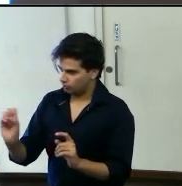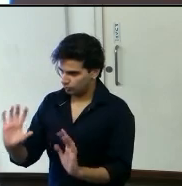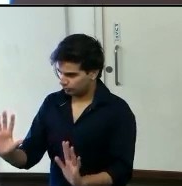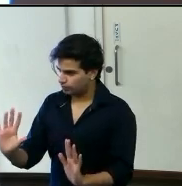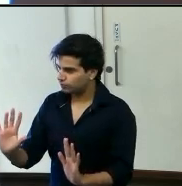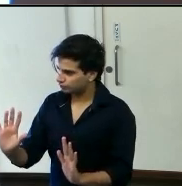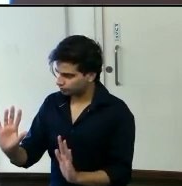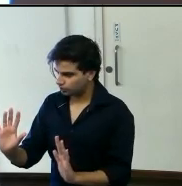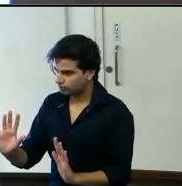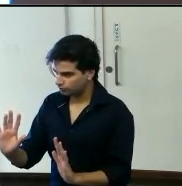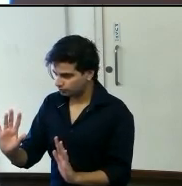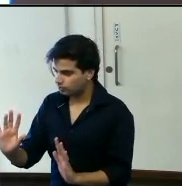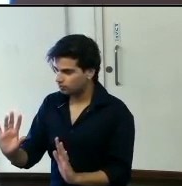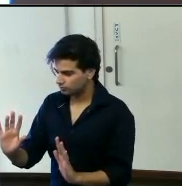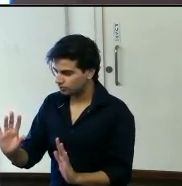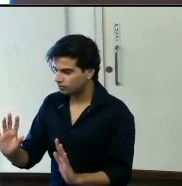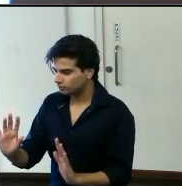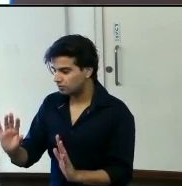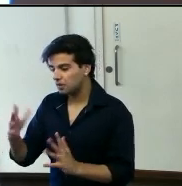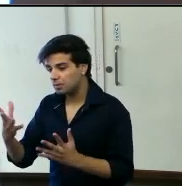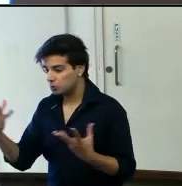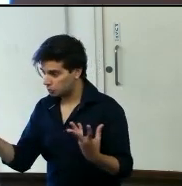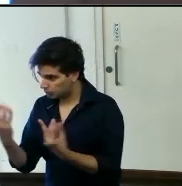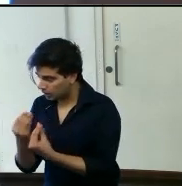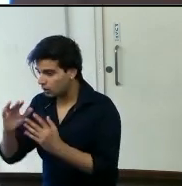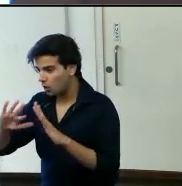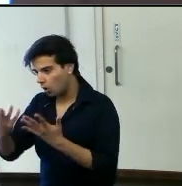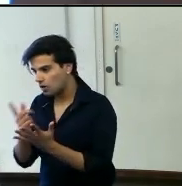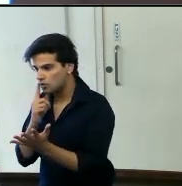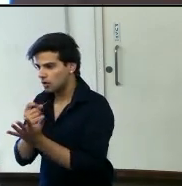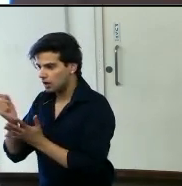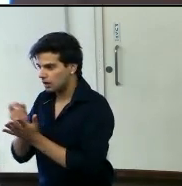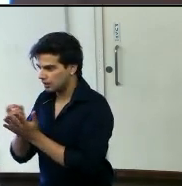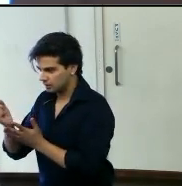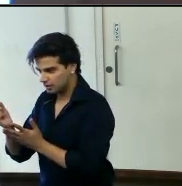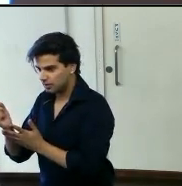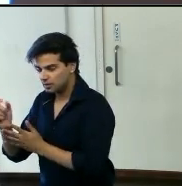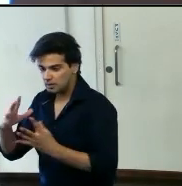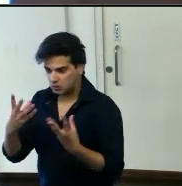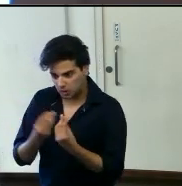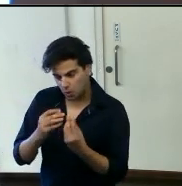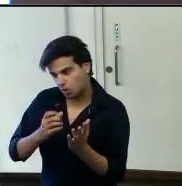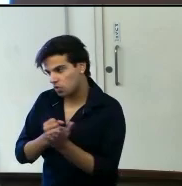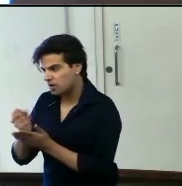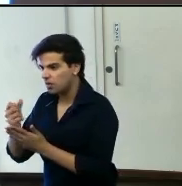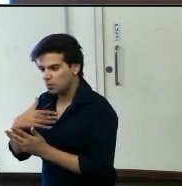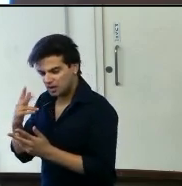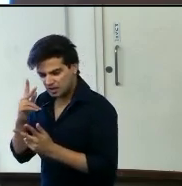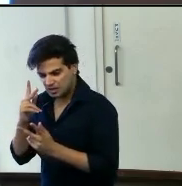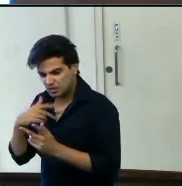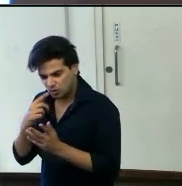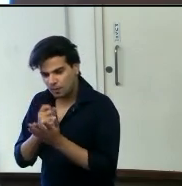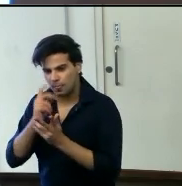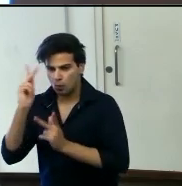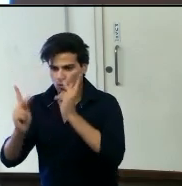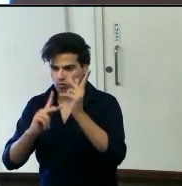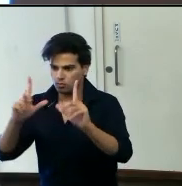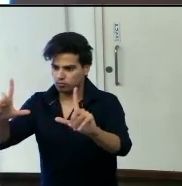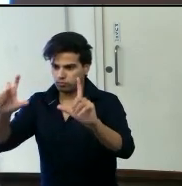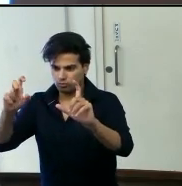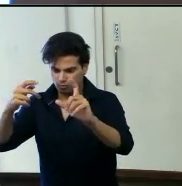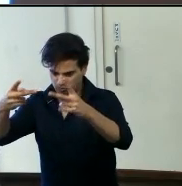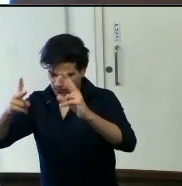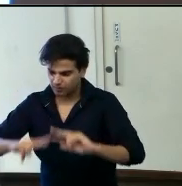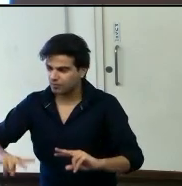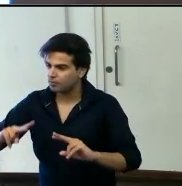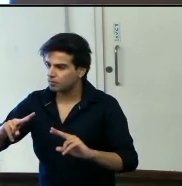in either together or trying to, you're trying to understand a visual work in words, which is a problem. That's